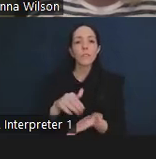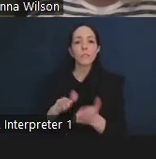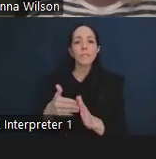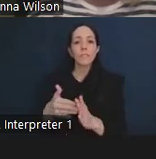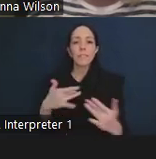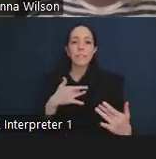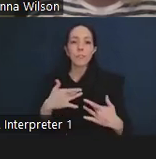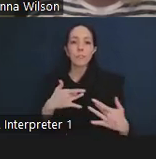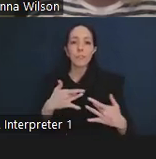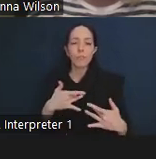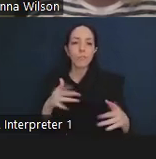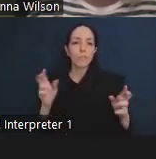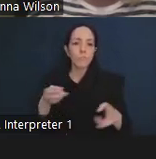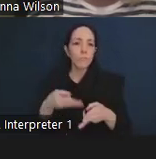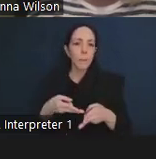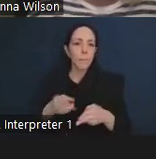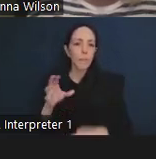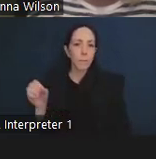Ronnie.